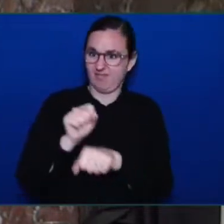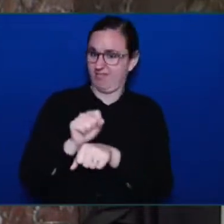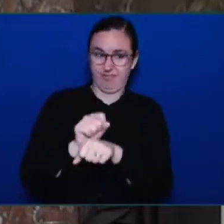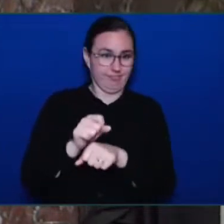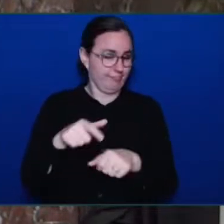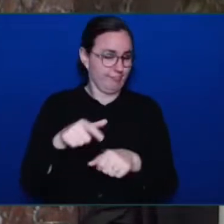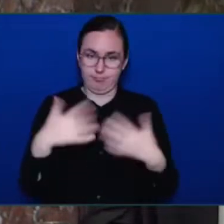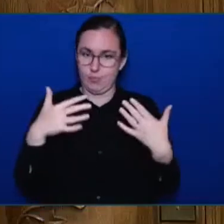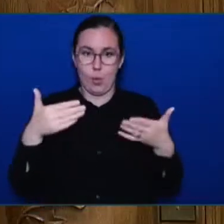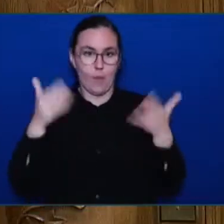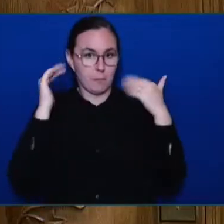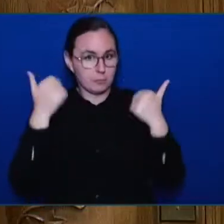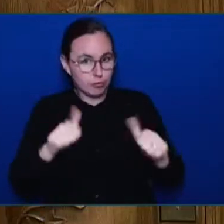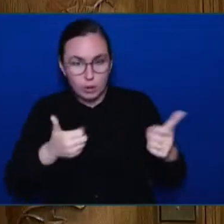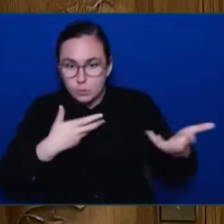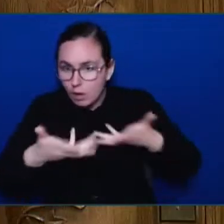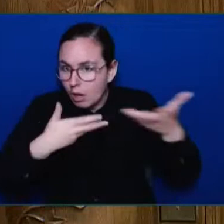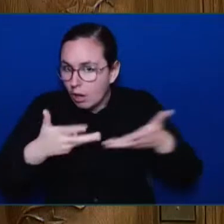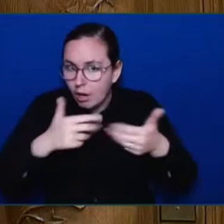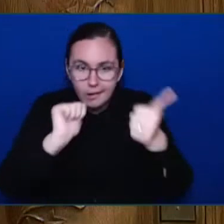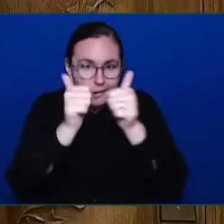realities.